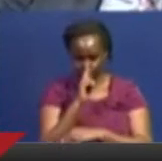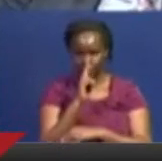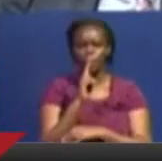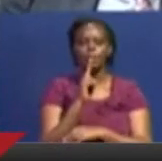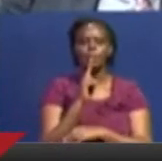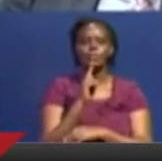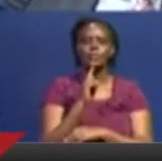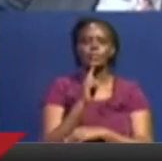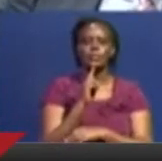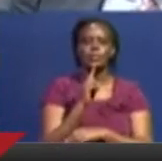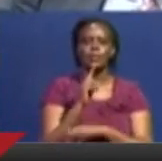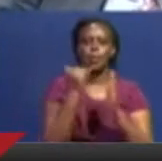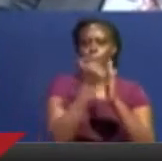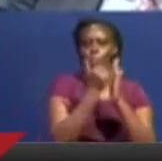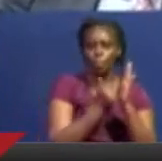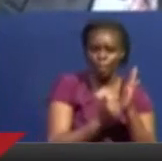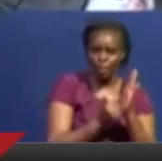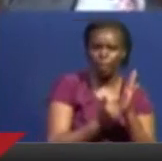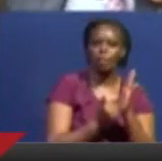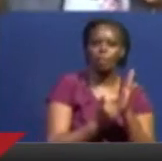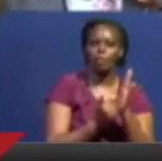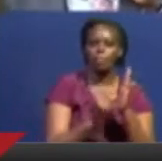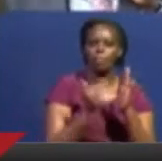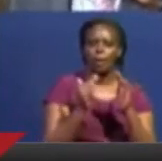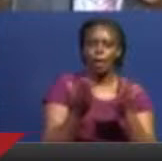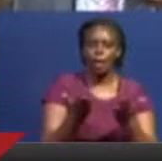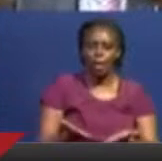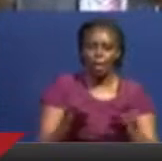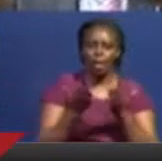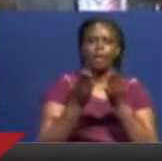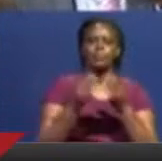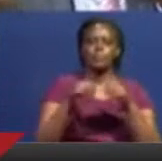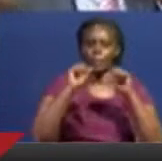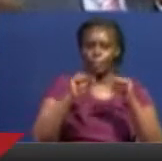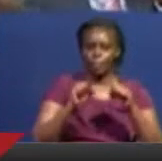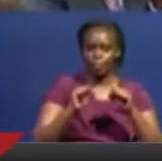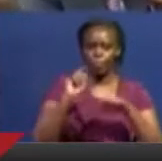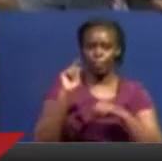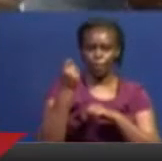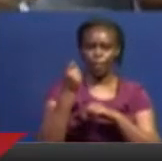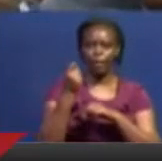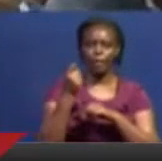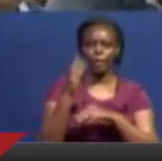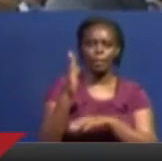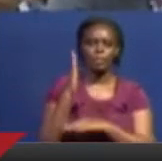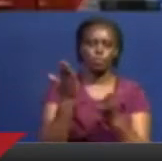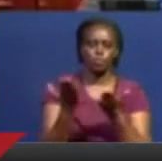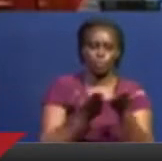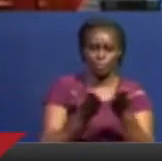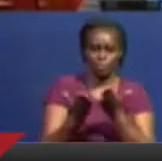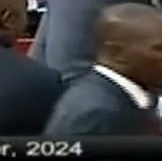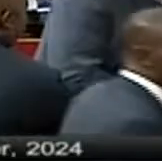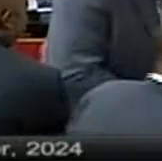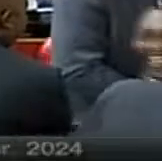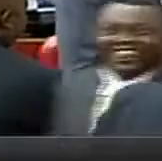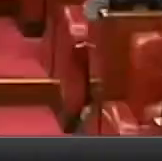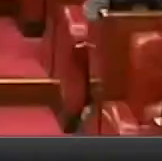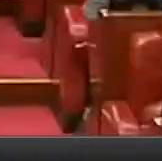equipment modernization program, significantly enhancing the capabilities of Kenya's security services,